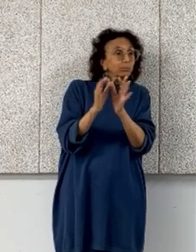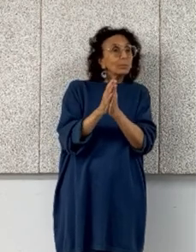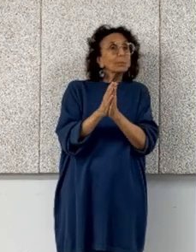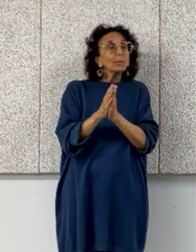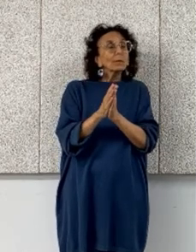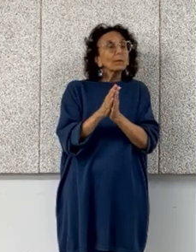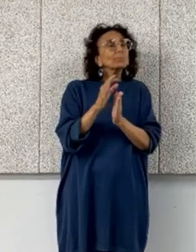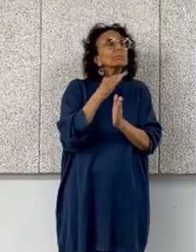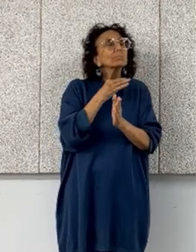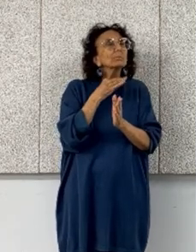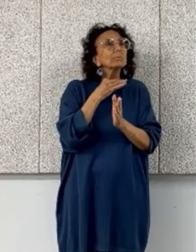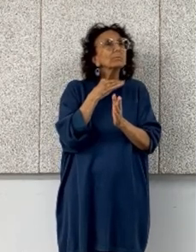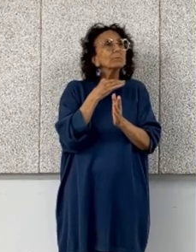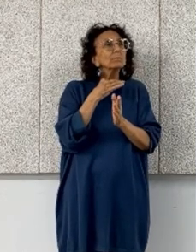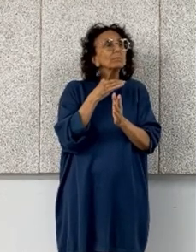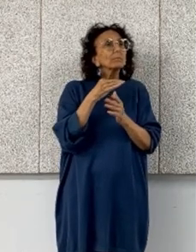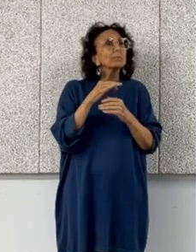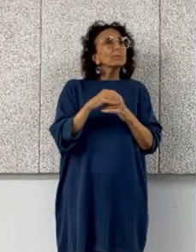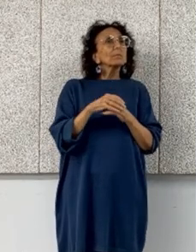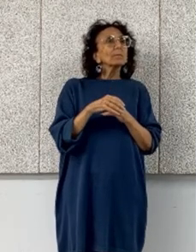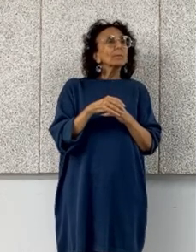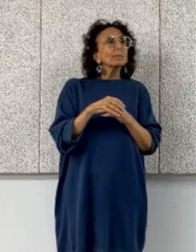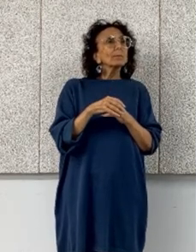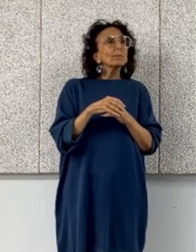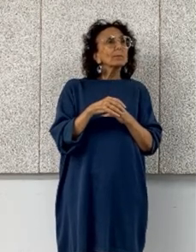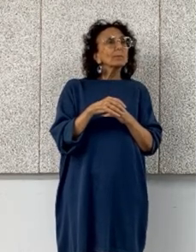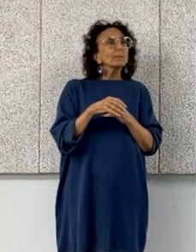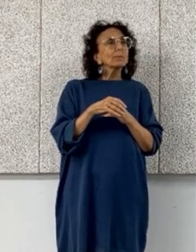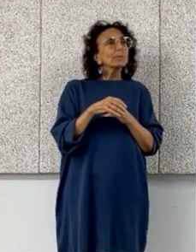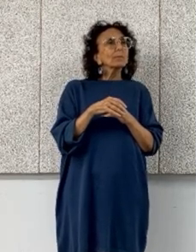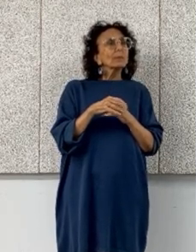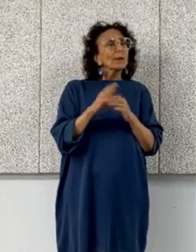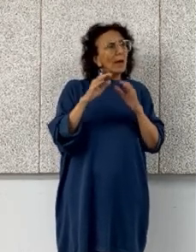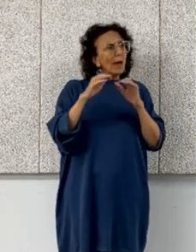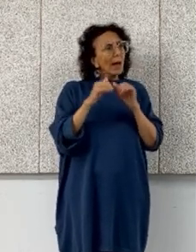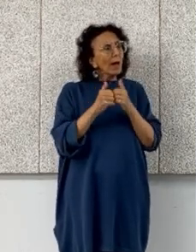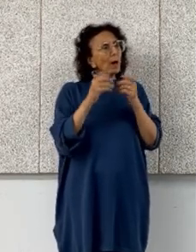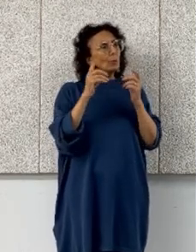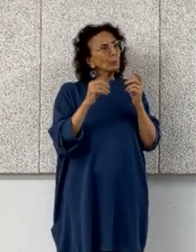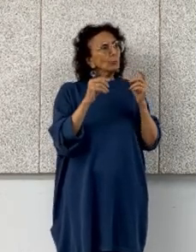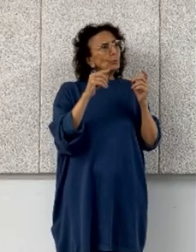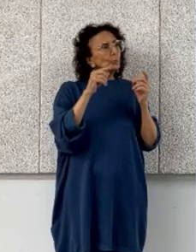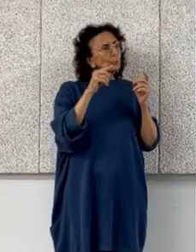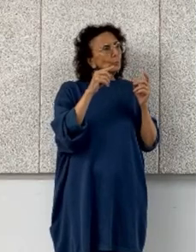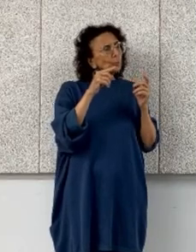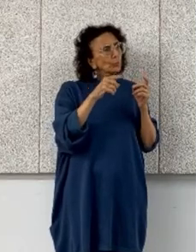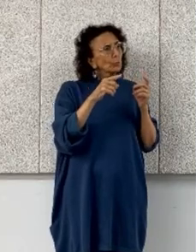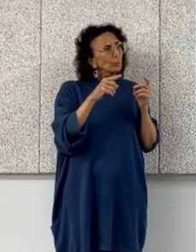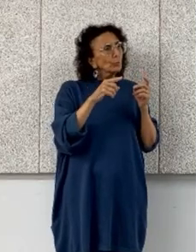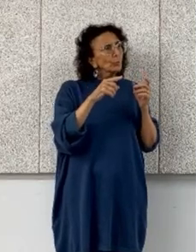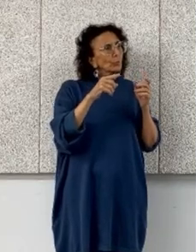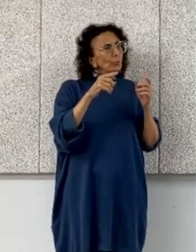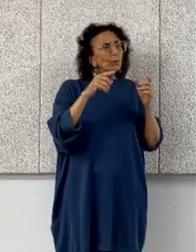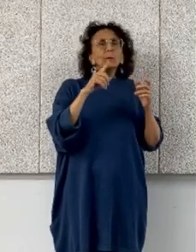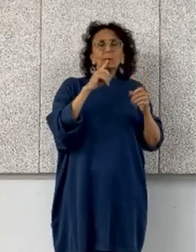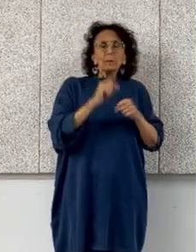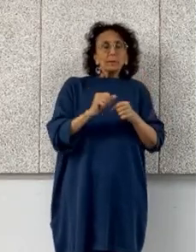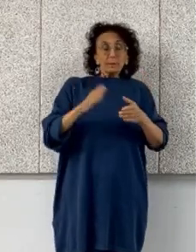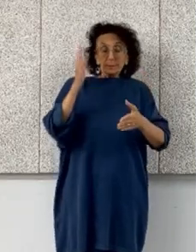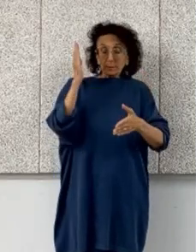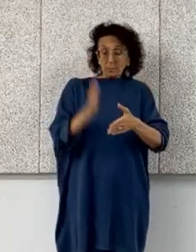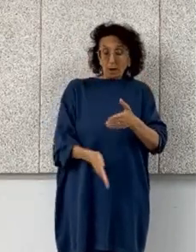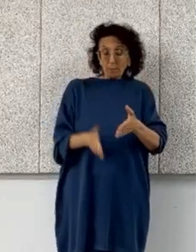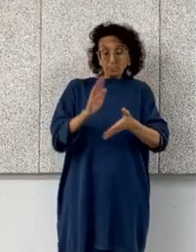either if there's like a response to, you know, how do you leave at the end of the day, or, you know, literally